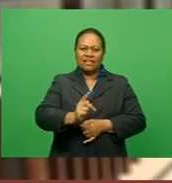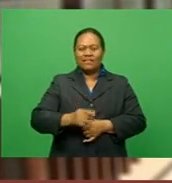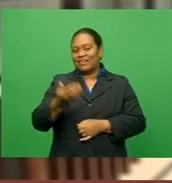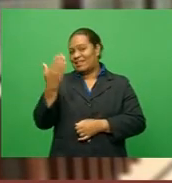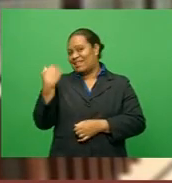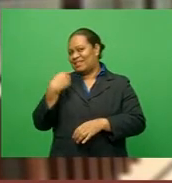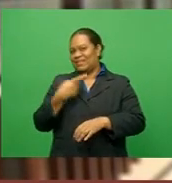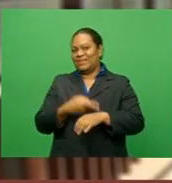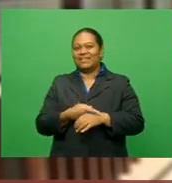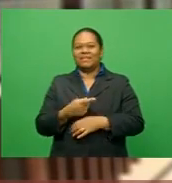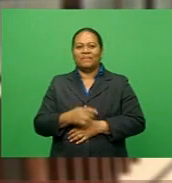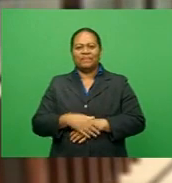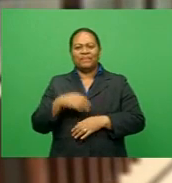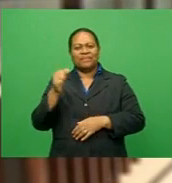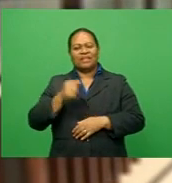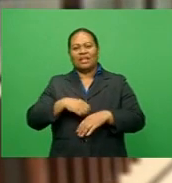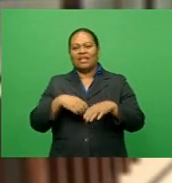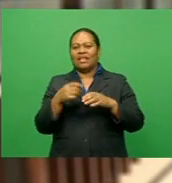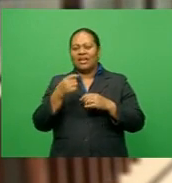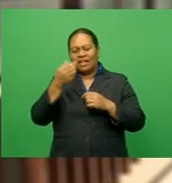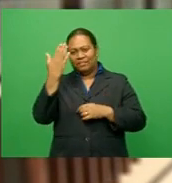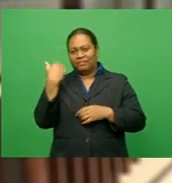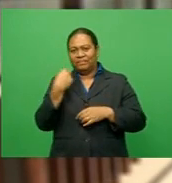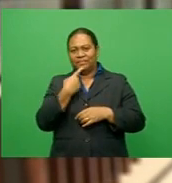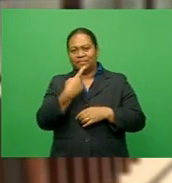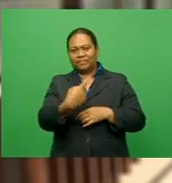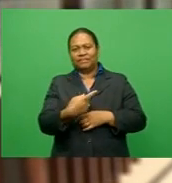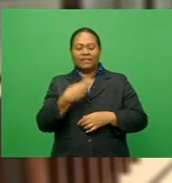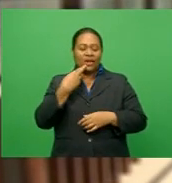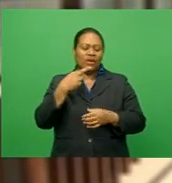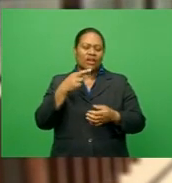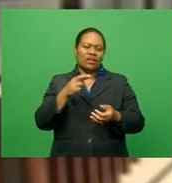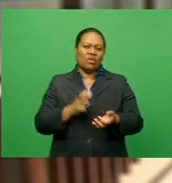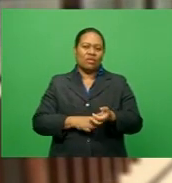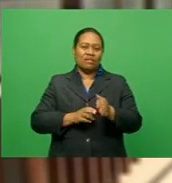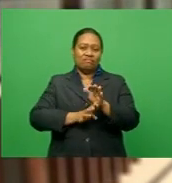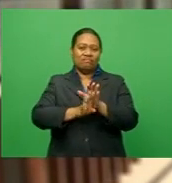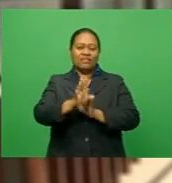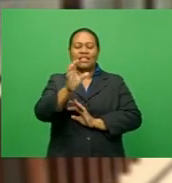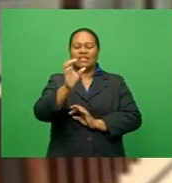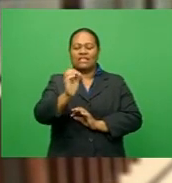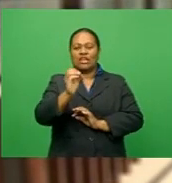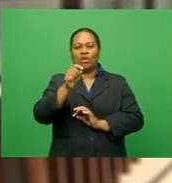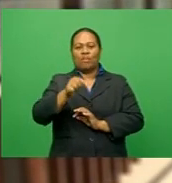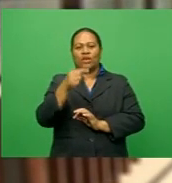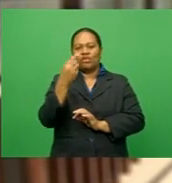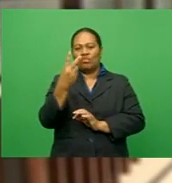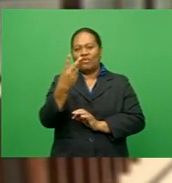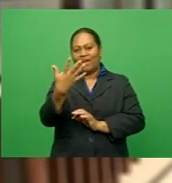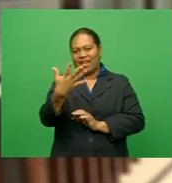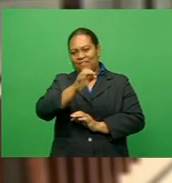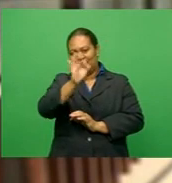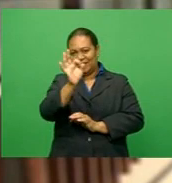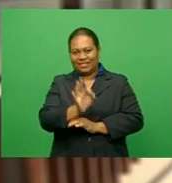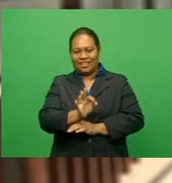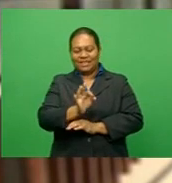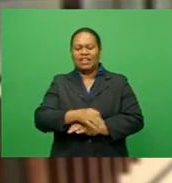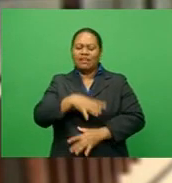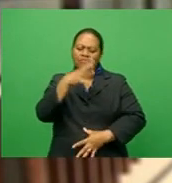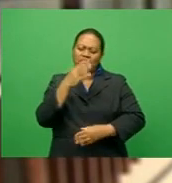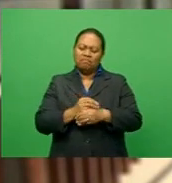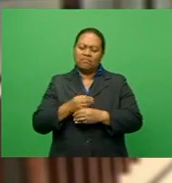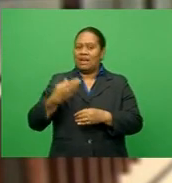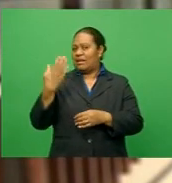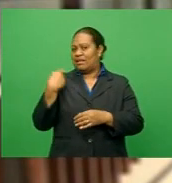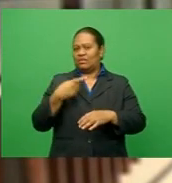week. The SPX market capitalization recorded an increase of 0.25%, and concluded the week